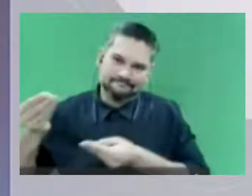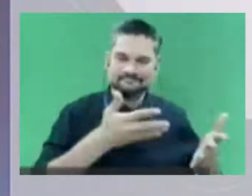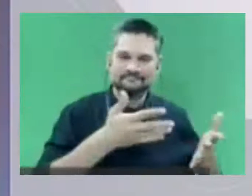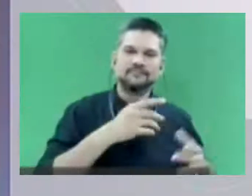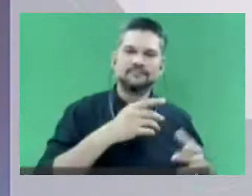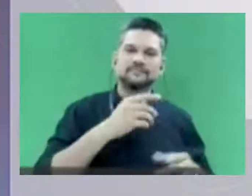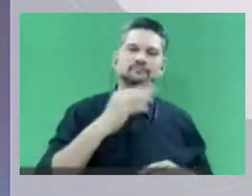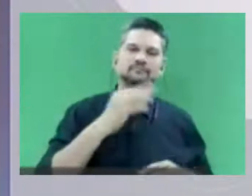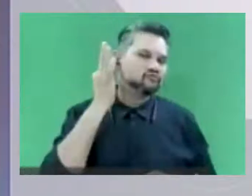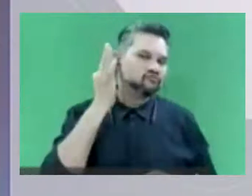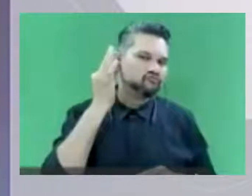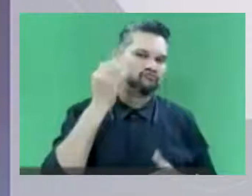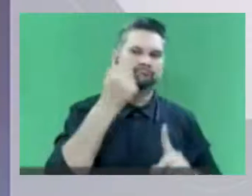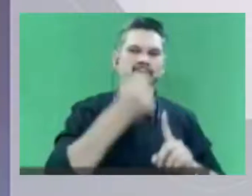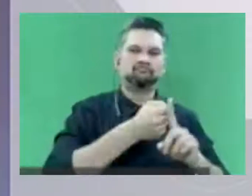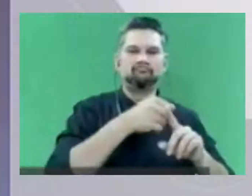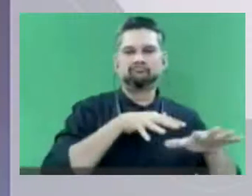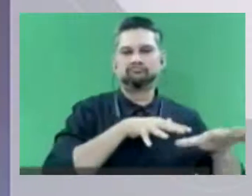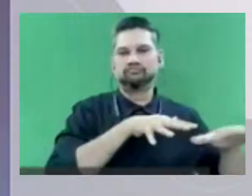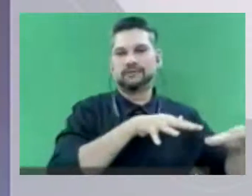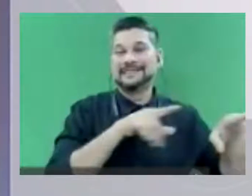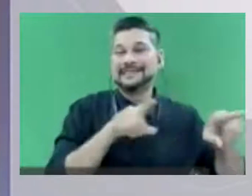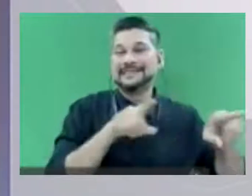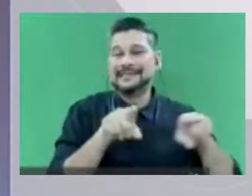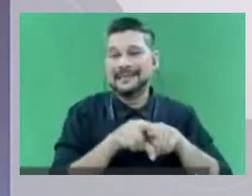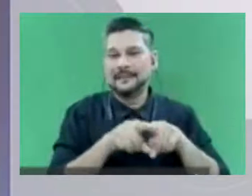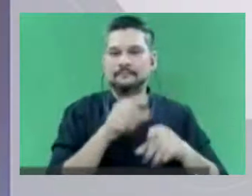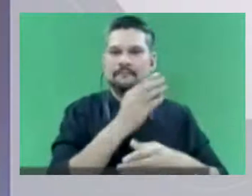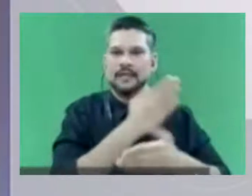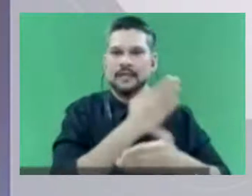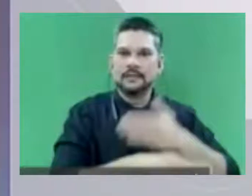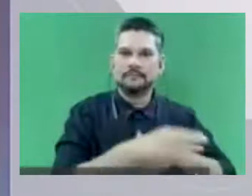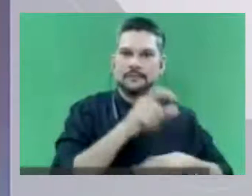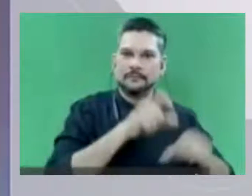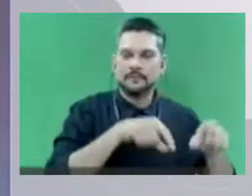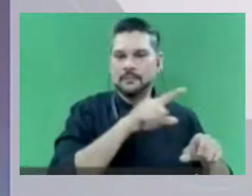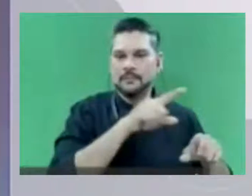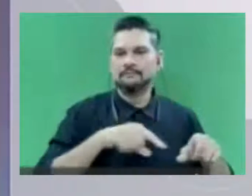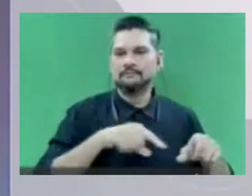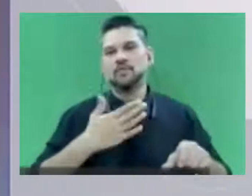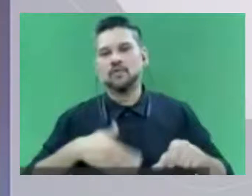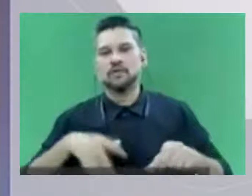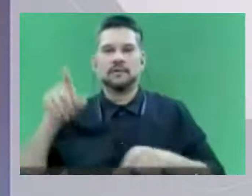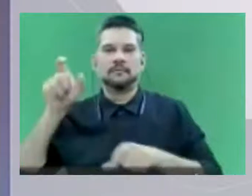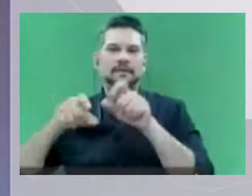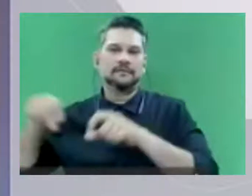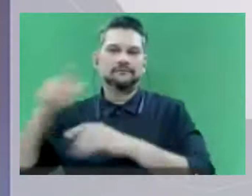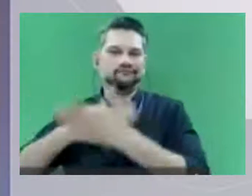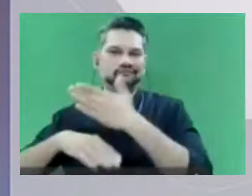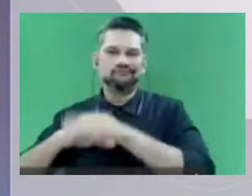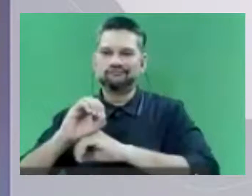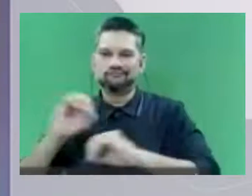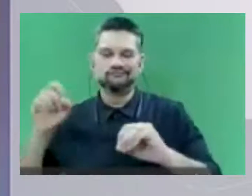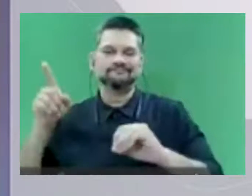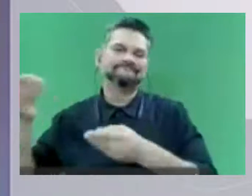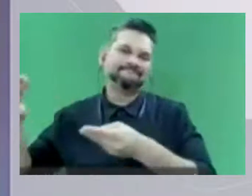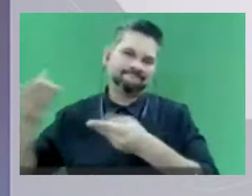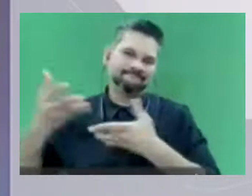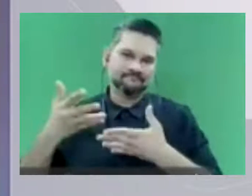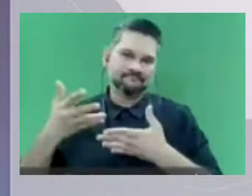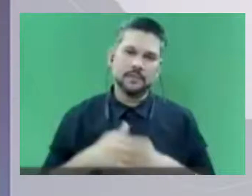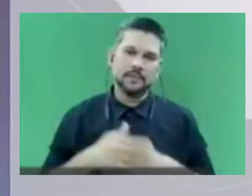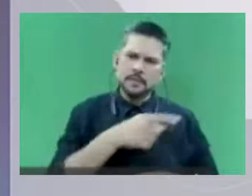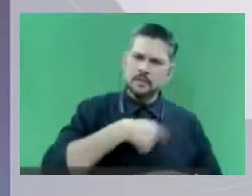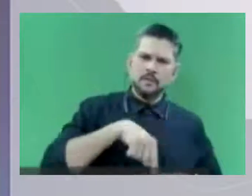your support to support us to implement our requirement. Remember, we are talking not only for us, we are talking